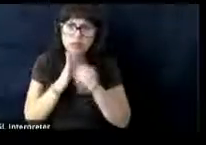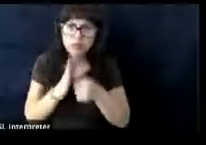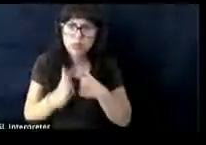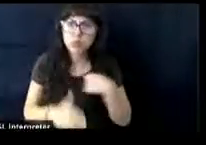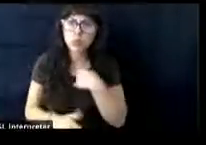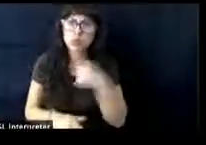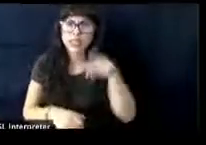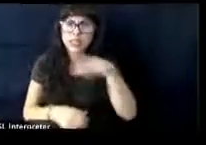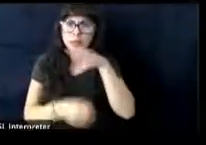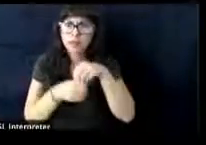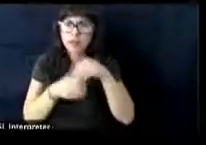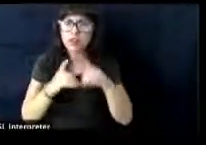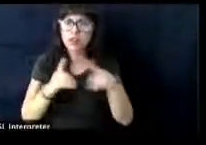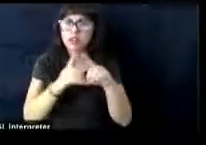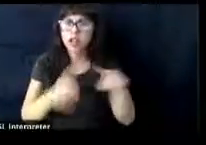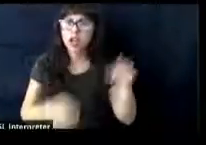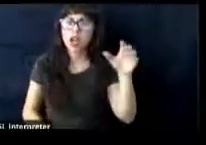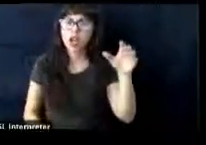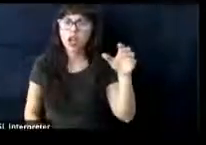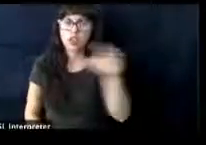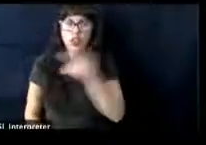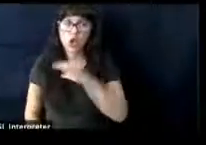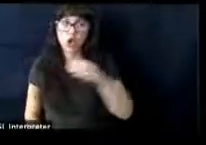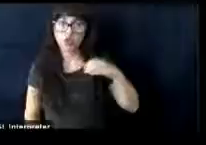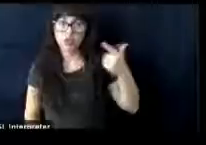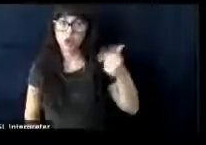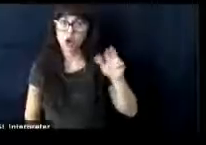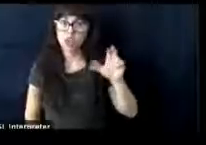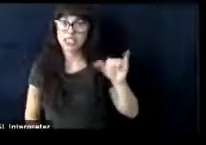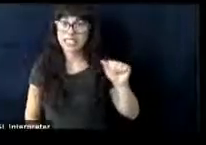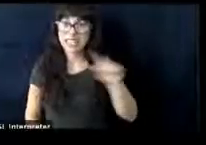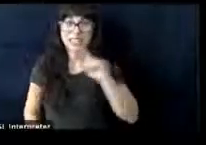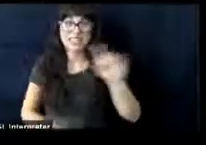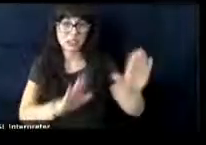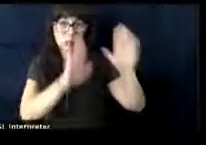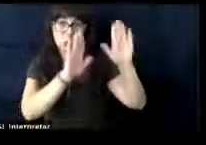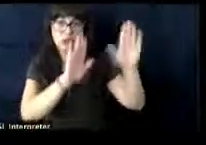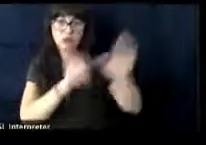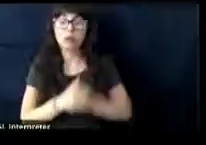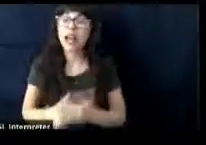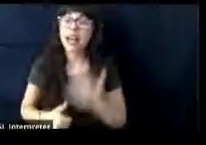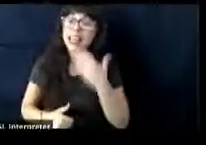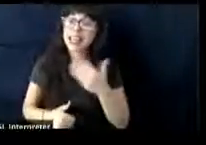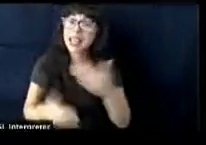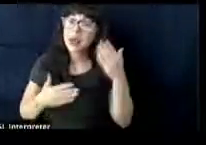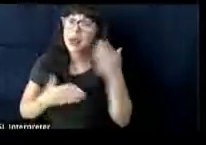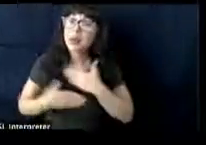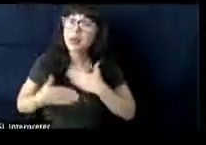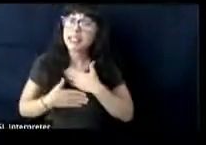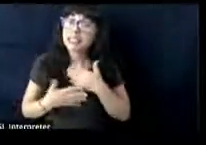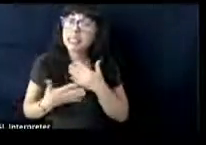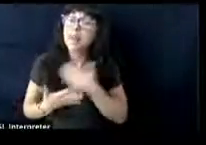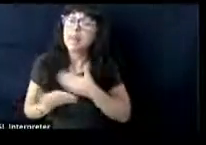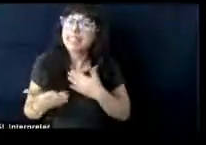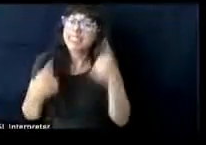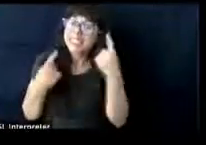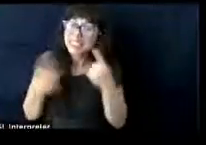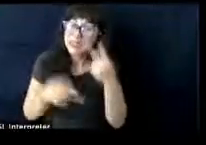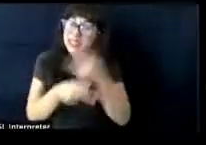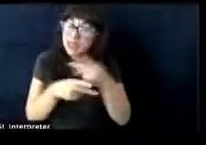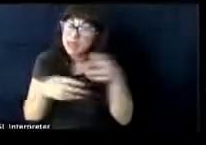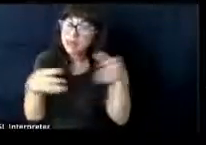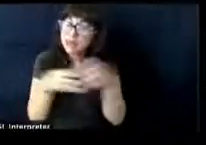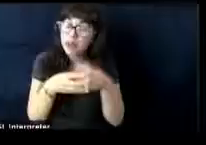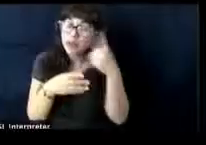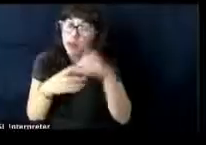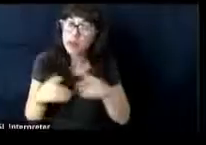district. Congressman Garcia has done wonderful. Thank you, and please consider keeping us and including these other areas in District